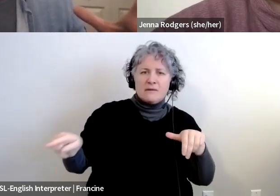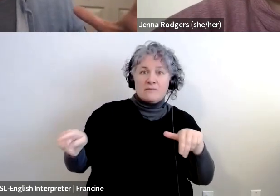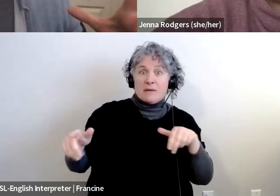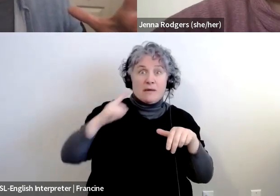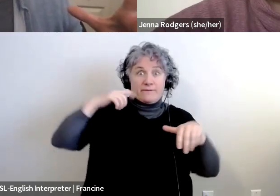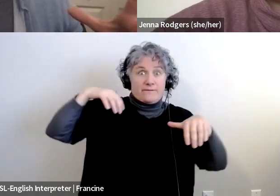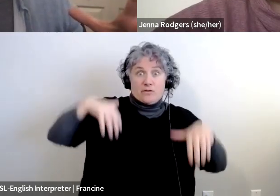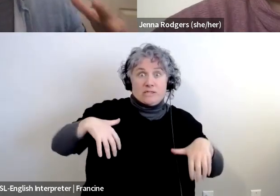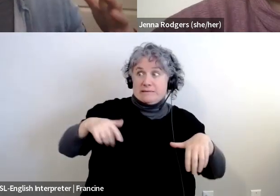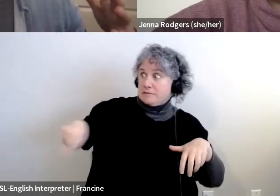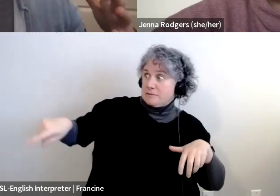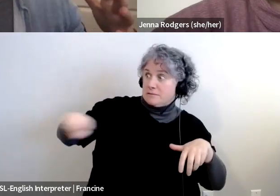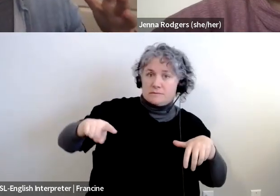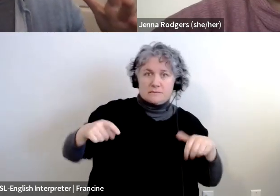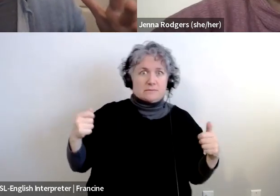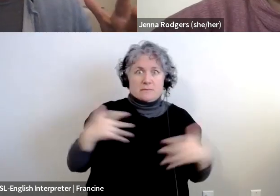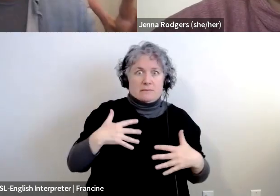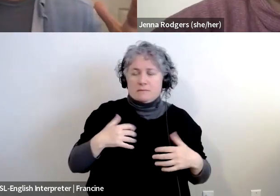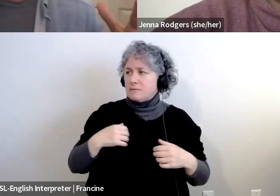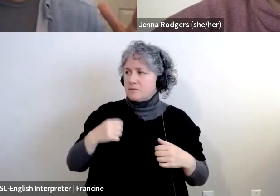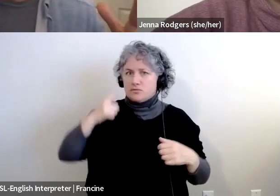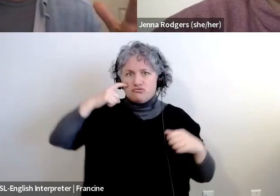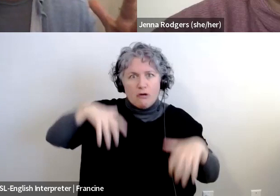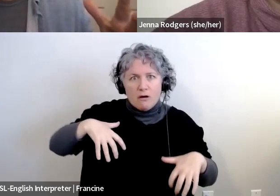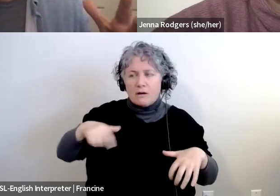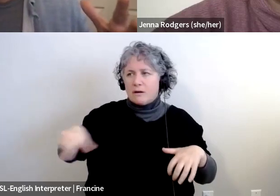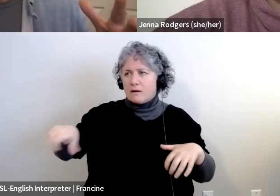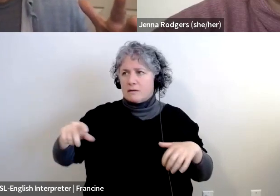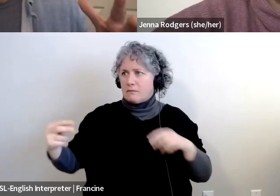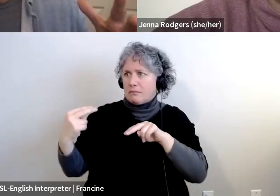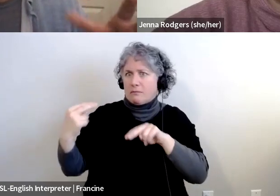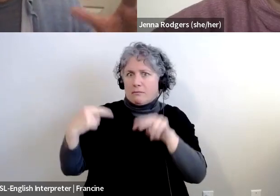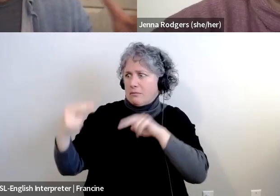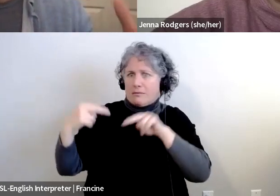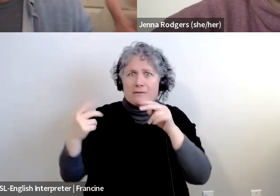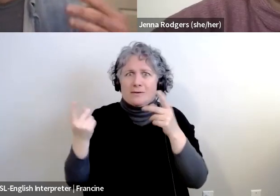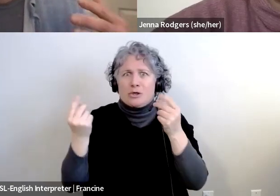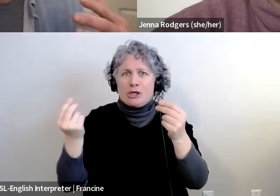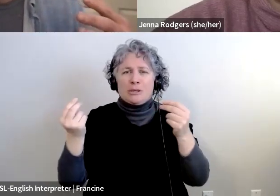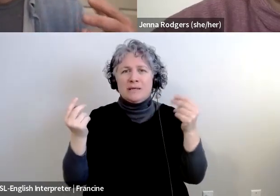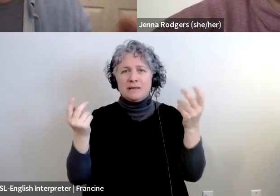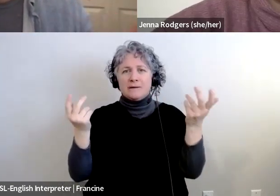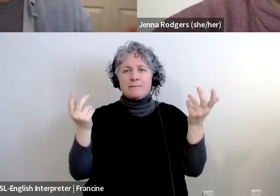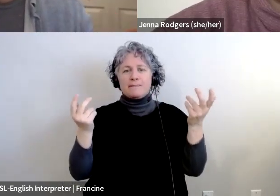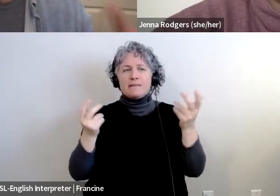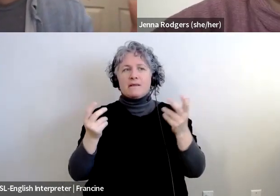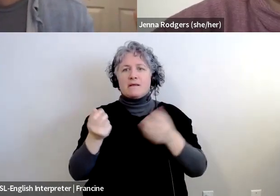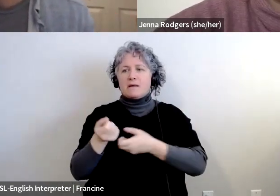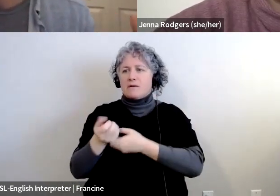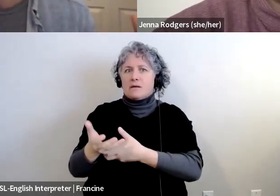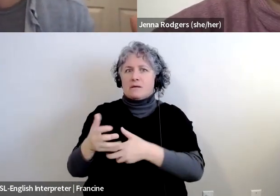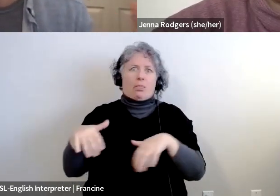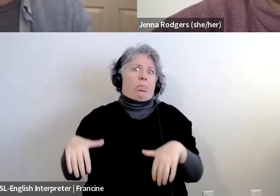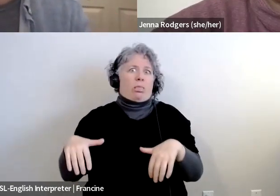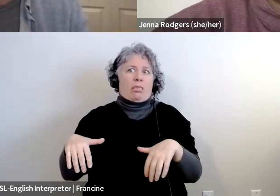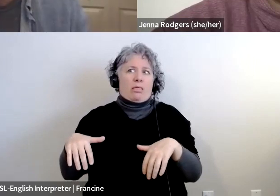maybe in a state of freeze, maybe trying to take cues themselves from other folks. And it creates this inertia because what we look around and we